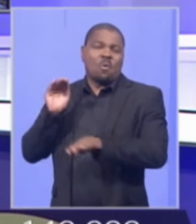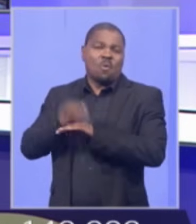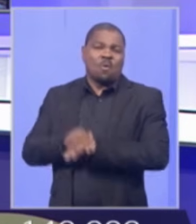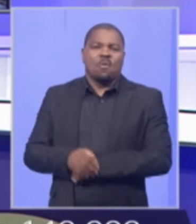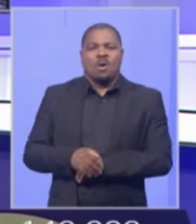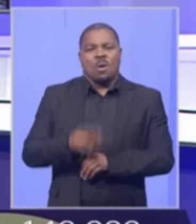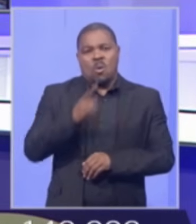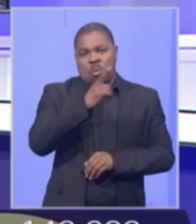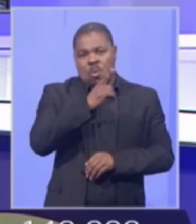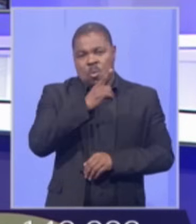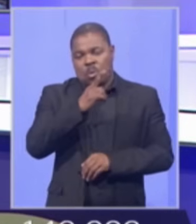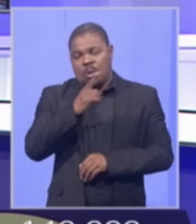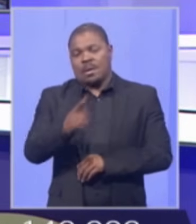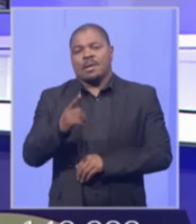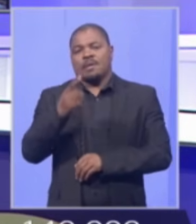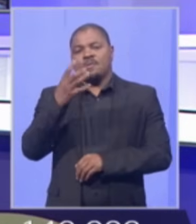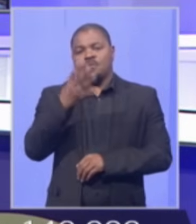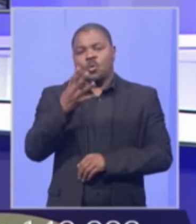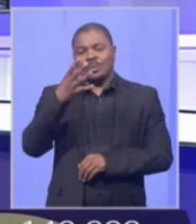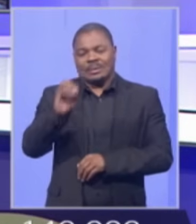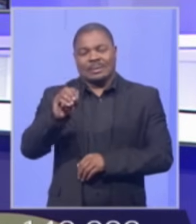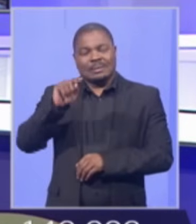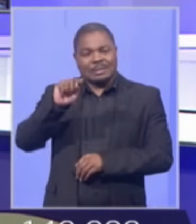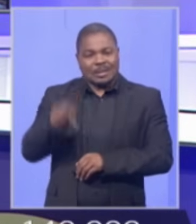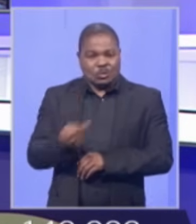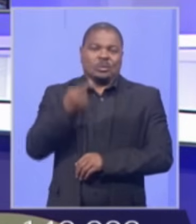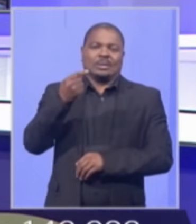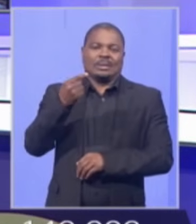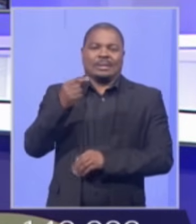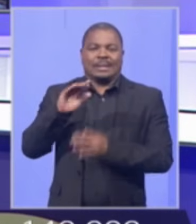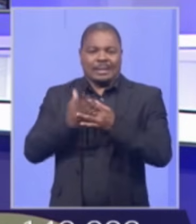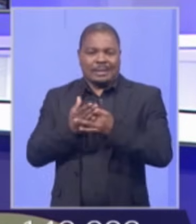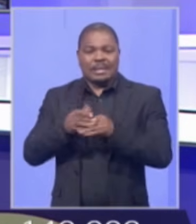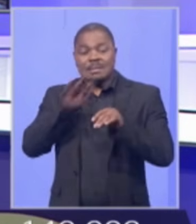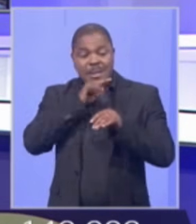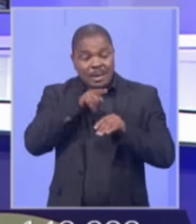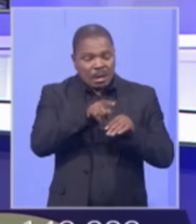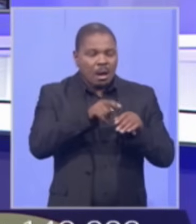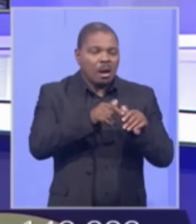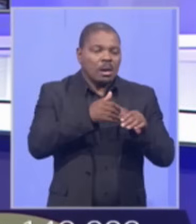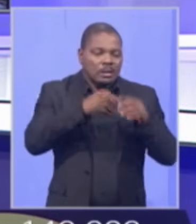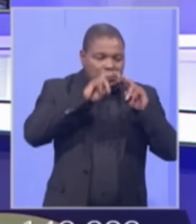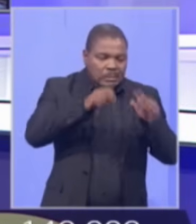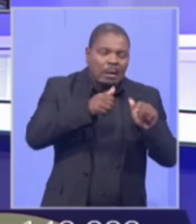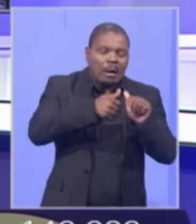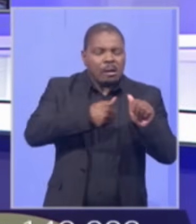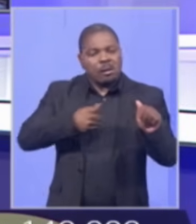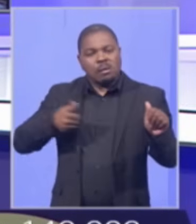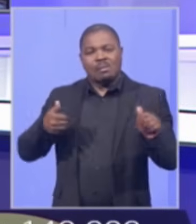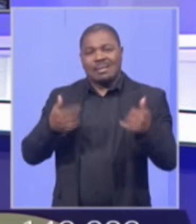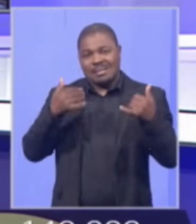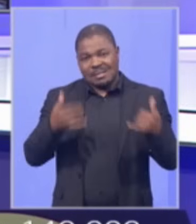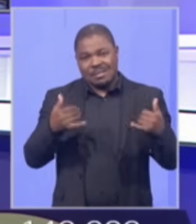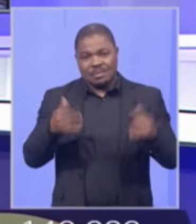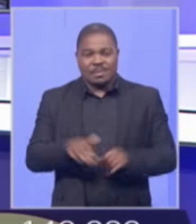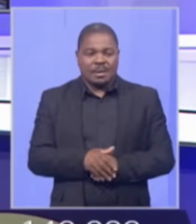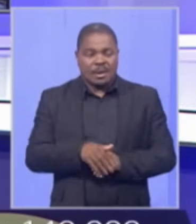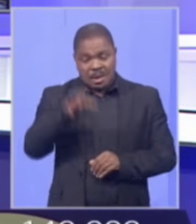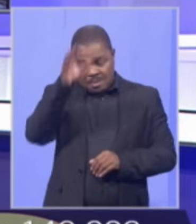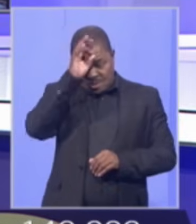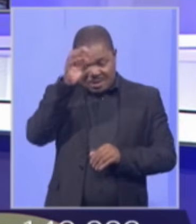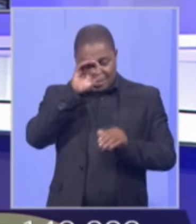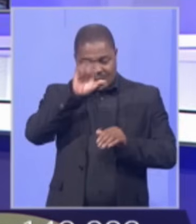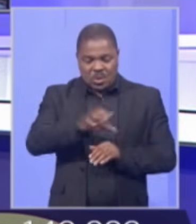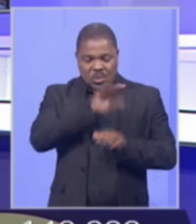tše 140 e lego seo se hlolago tiego ka lekaleng leo. Seemo se se nyenyefaditše lekala la sephodisa